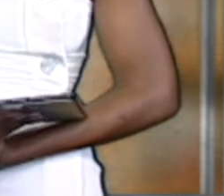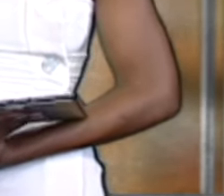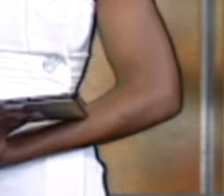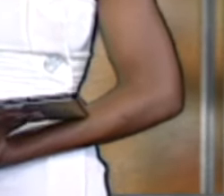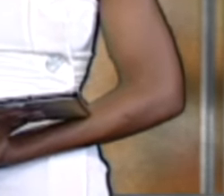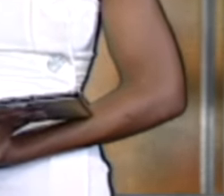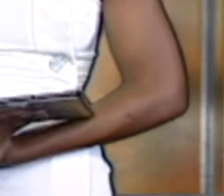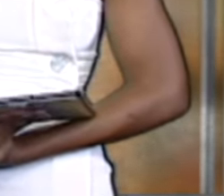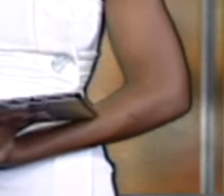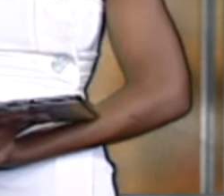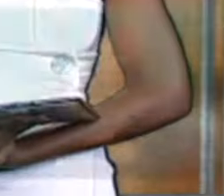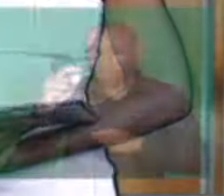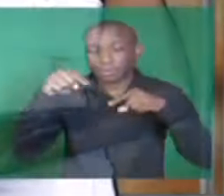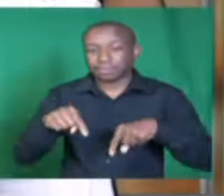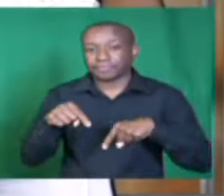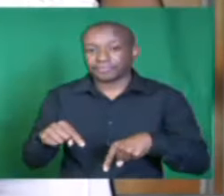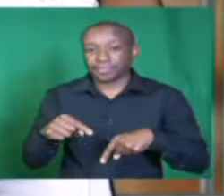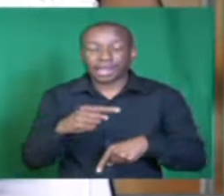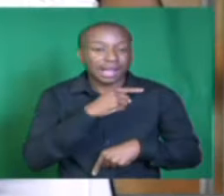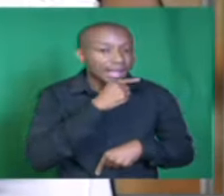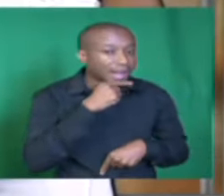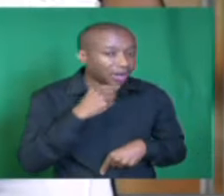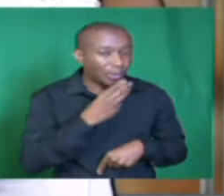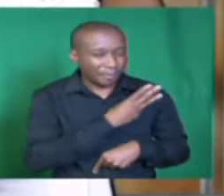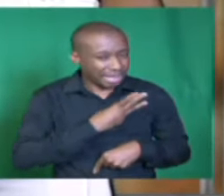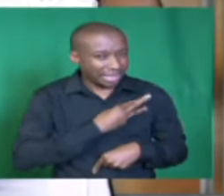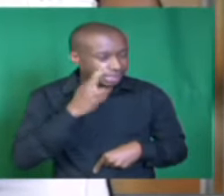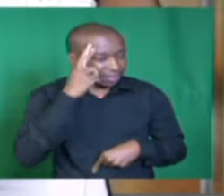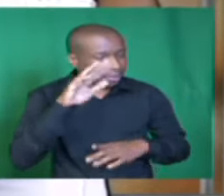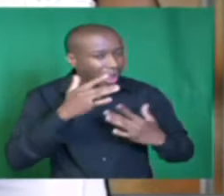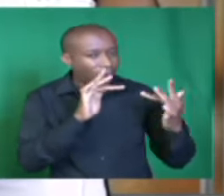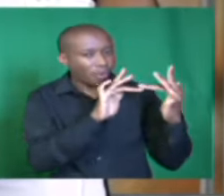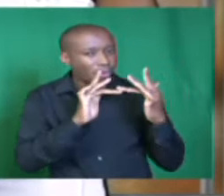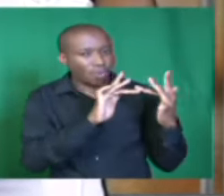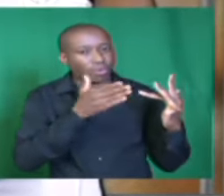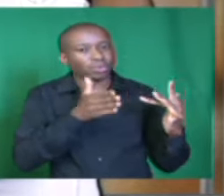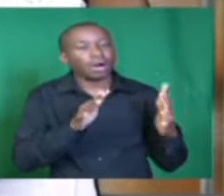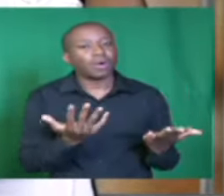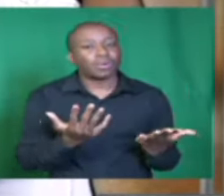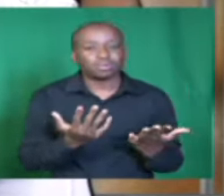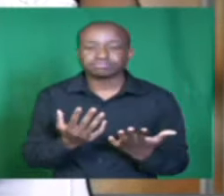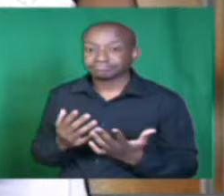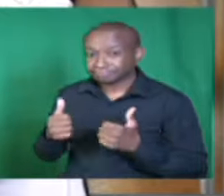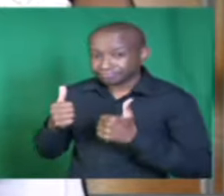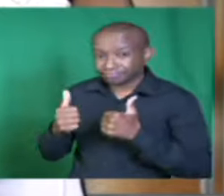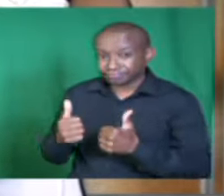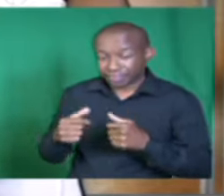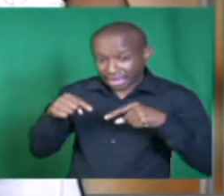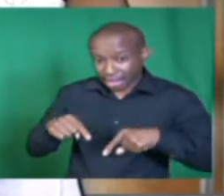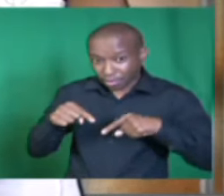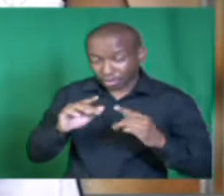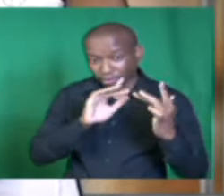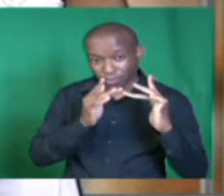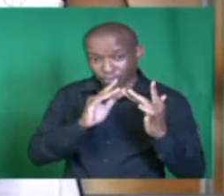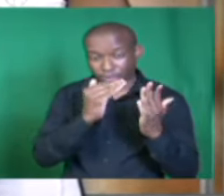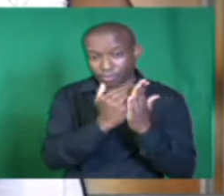that timetable for today. Lerato, please remind our viewers about our social media platforms. Well, our social media platforms are